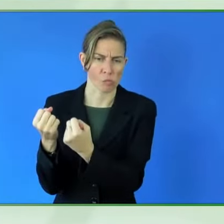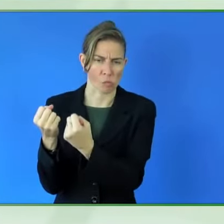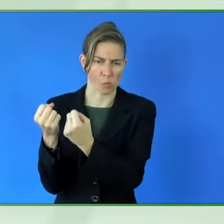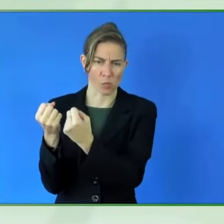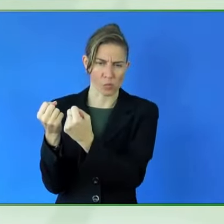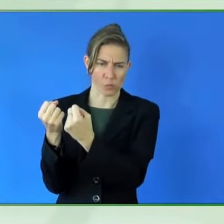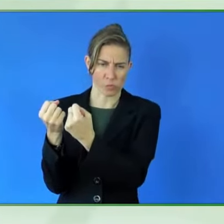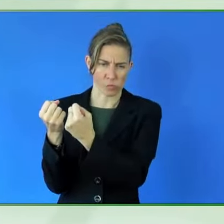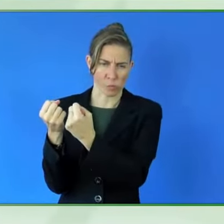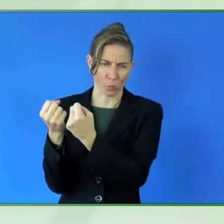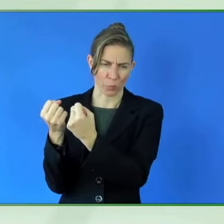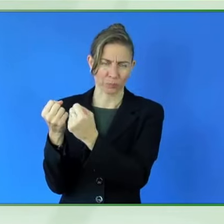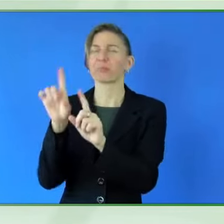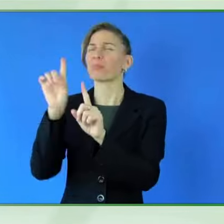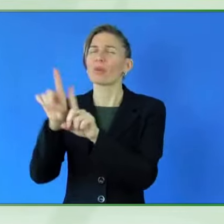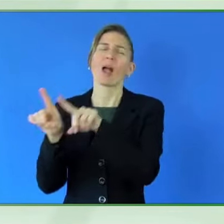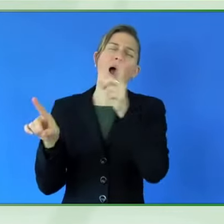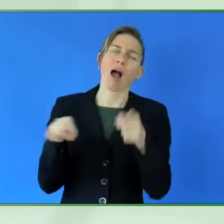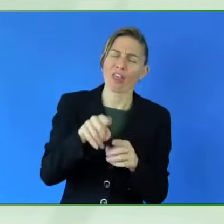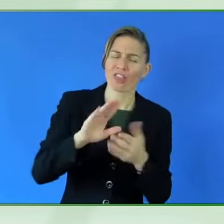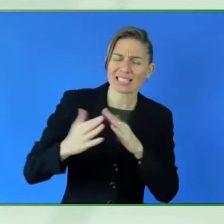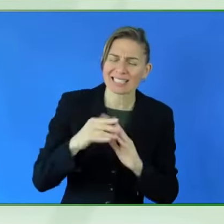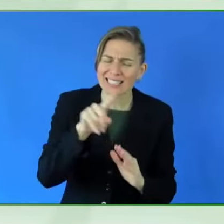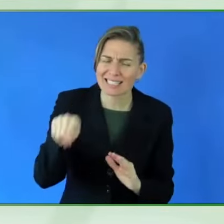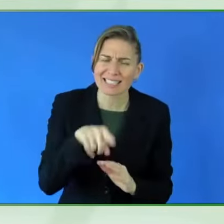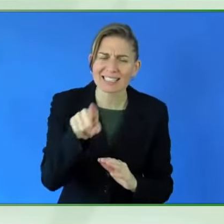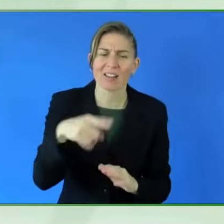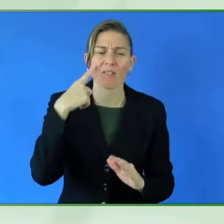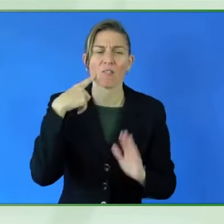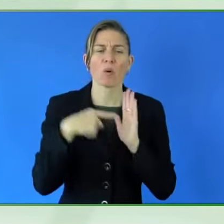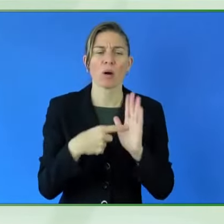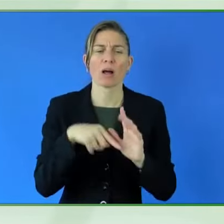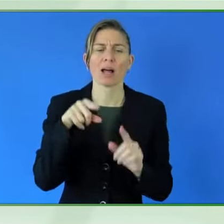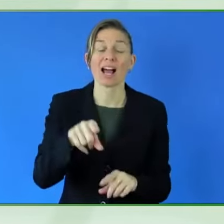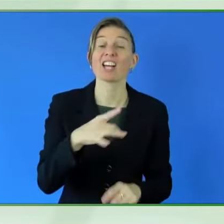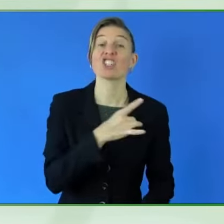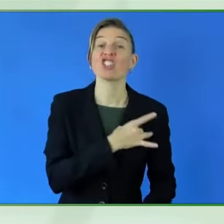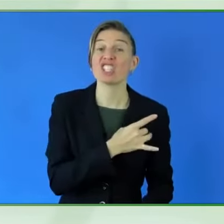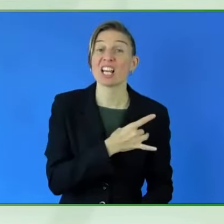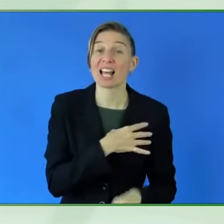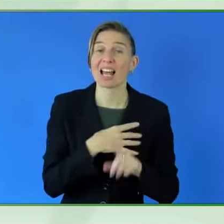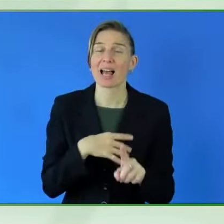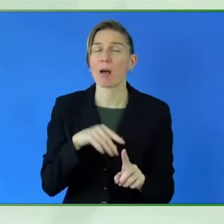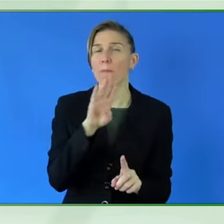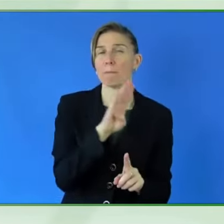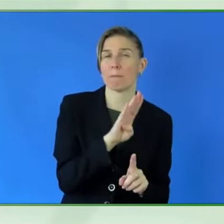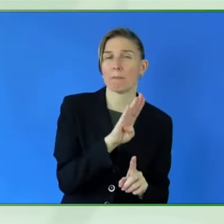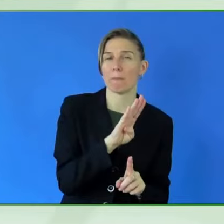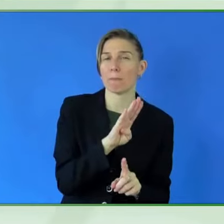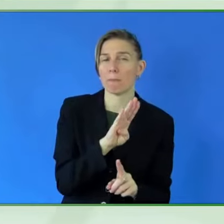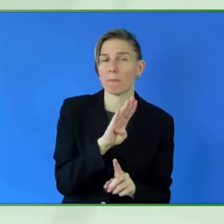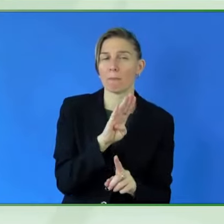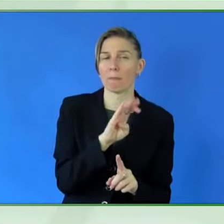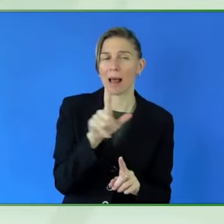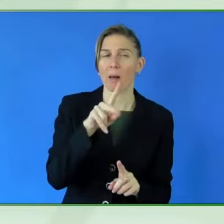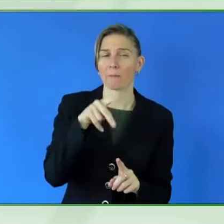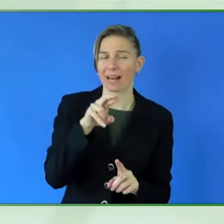in other cities. For example, in Valparaiso in Chile, there is the non-profit organization which